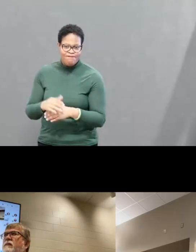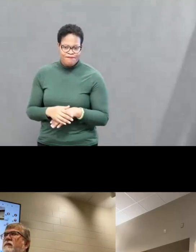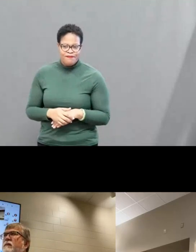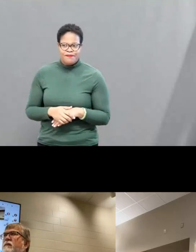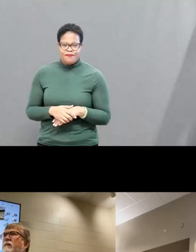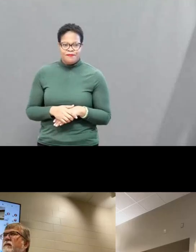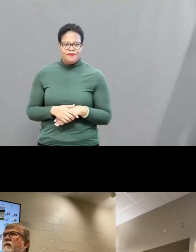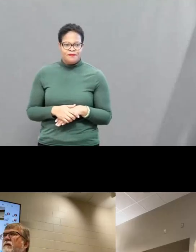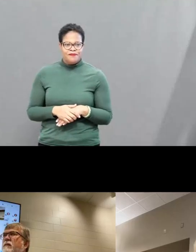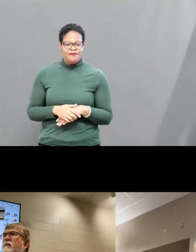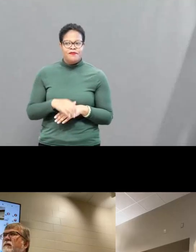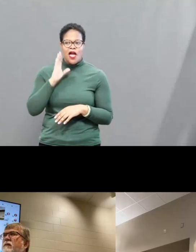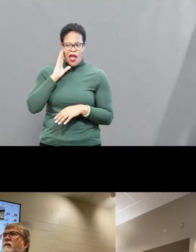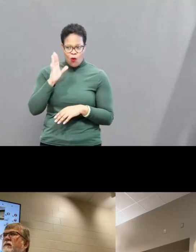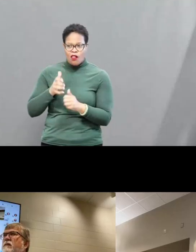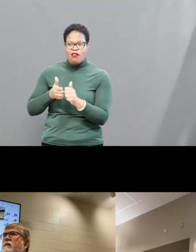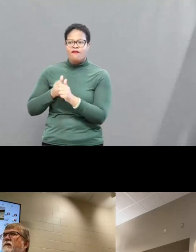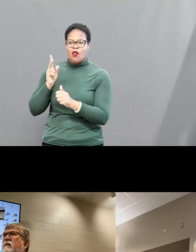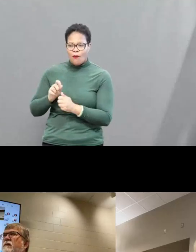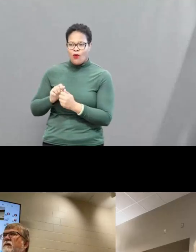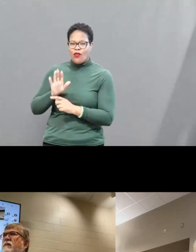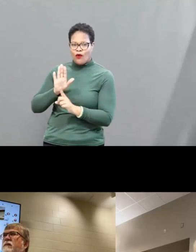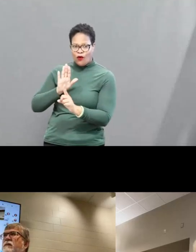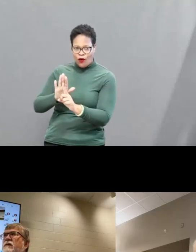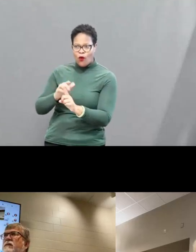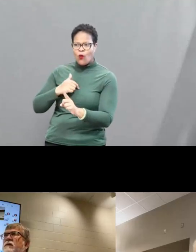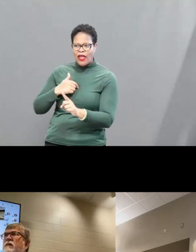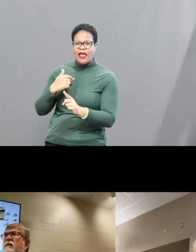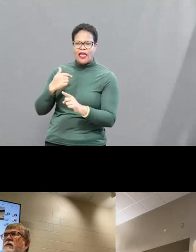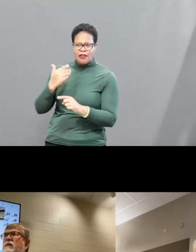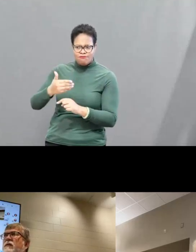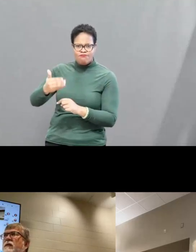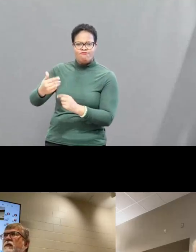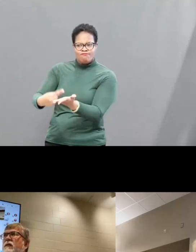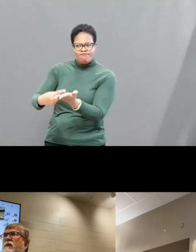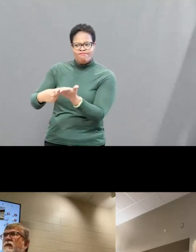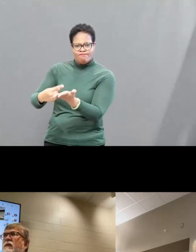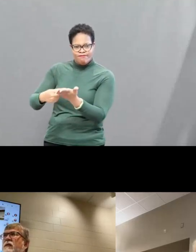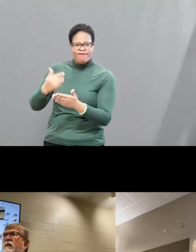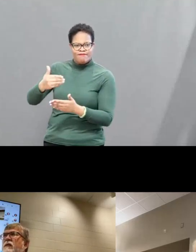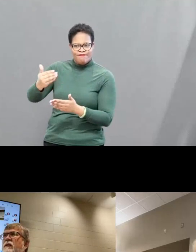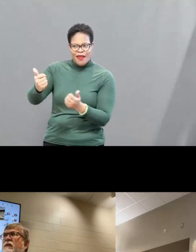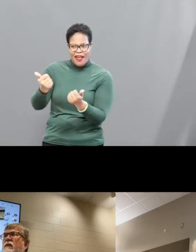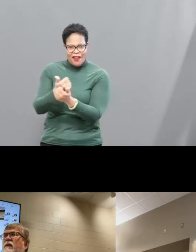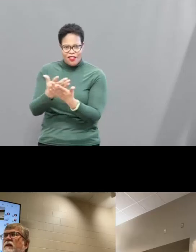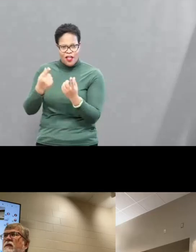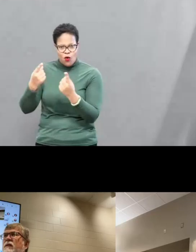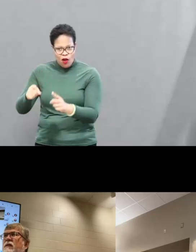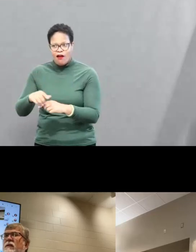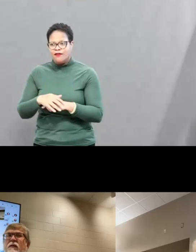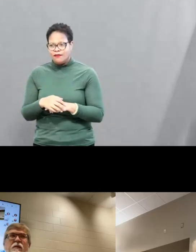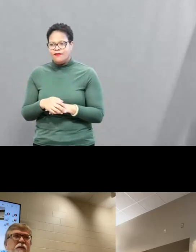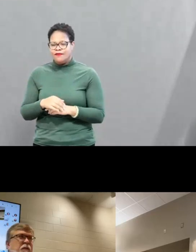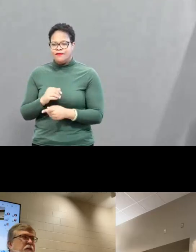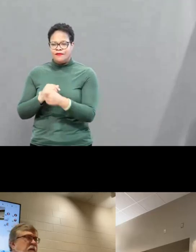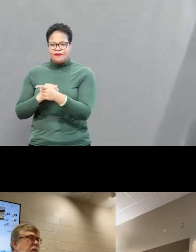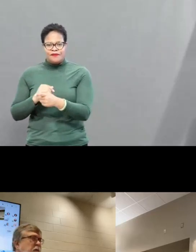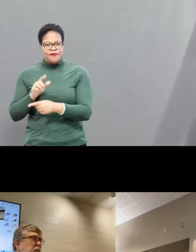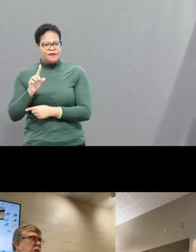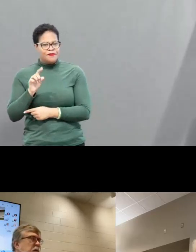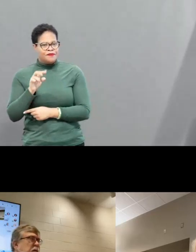But I will definitely follow up with her. We talk periodically about everything that's going on. Yeah, if